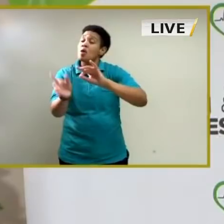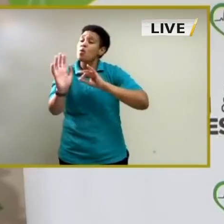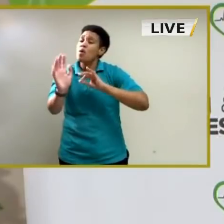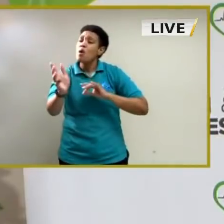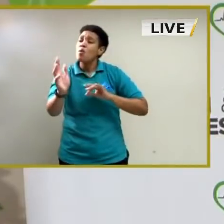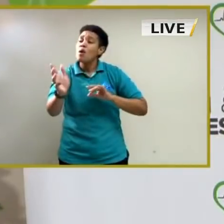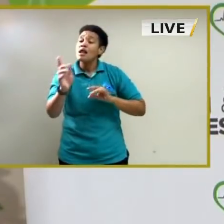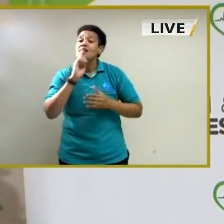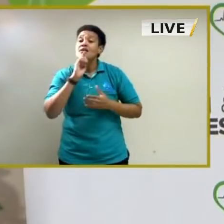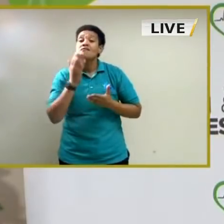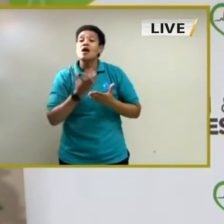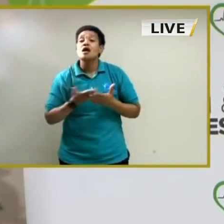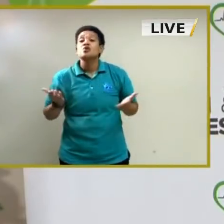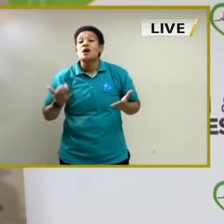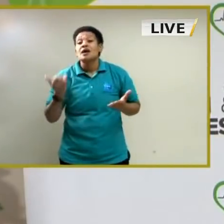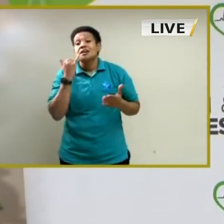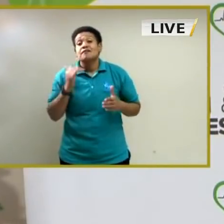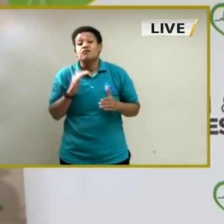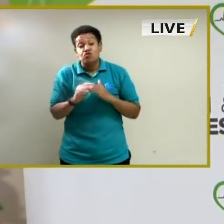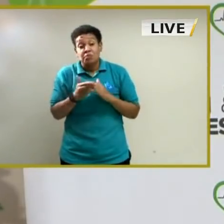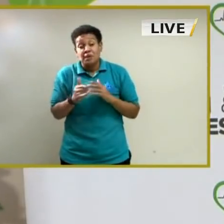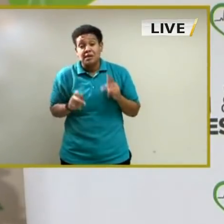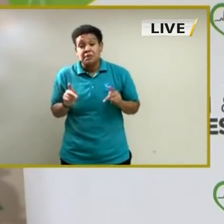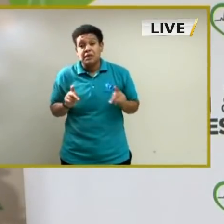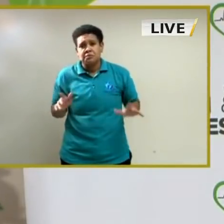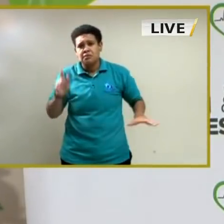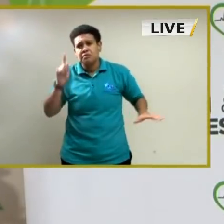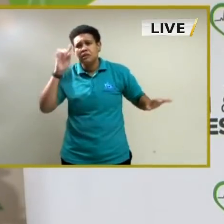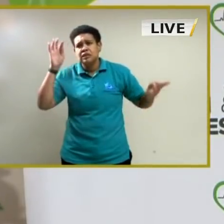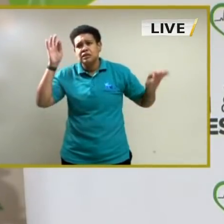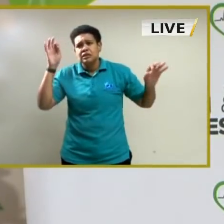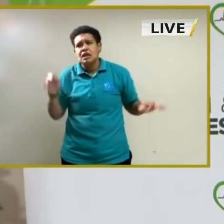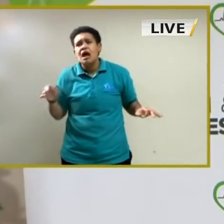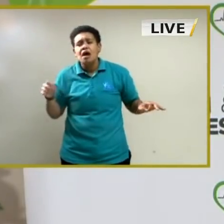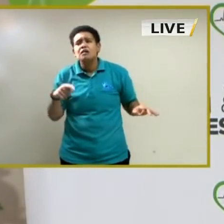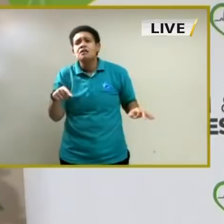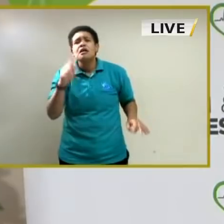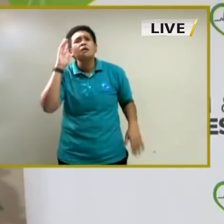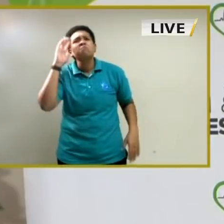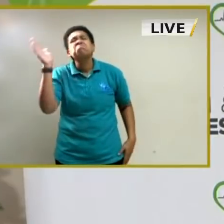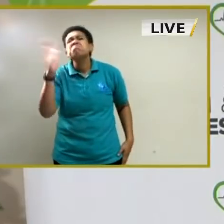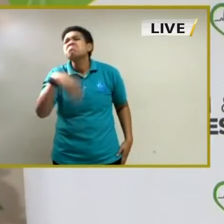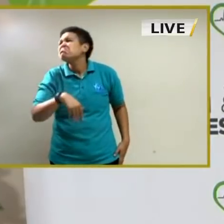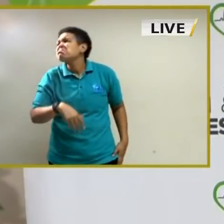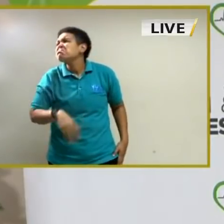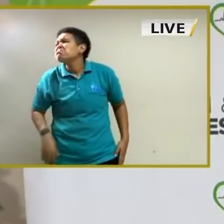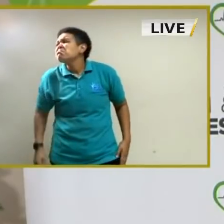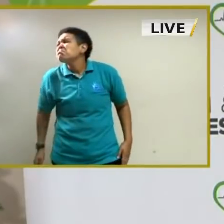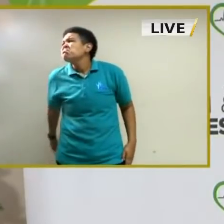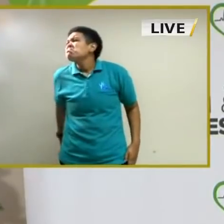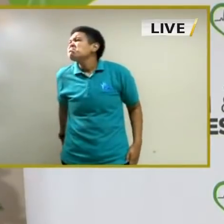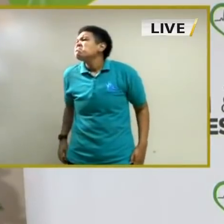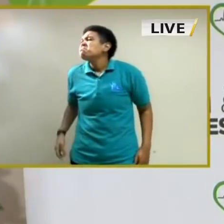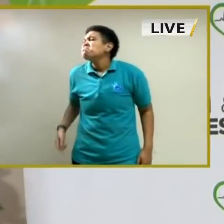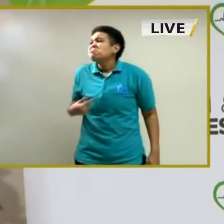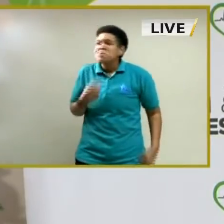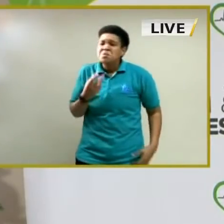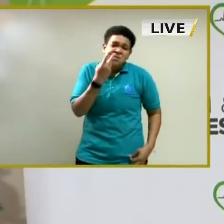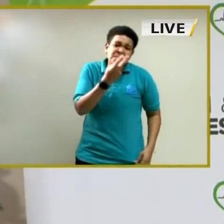the fact is, if Jamaicans decide that they will not observe, even with the